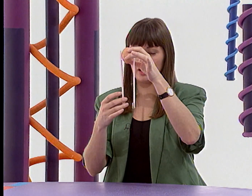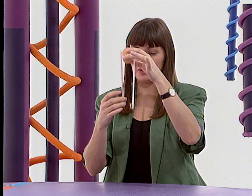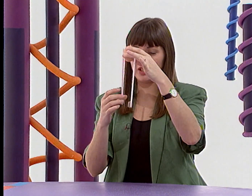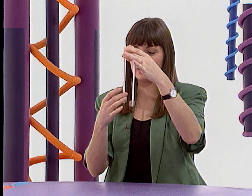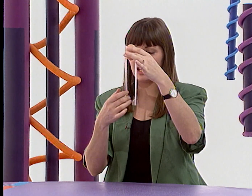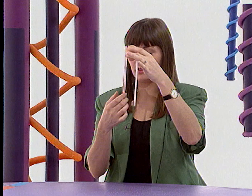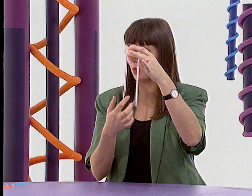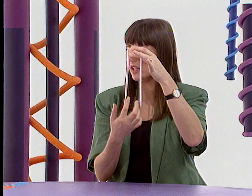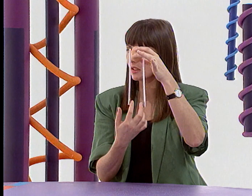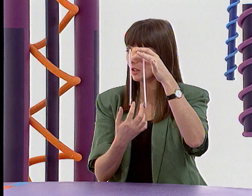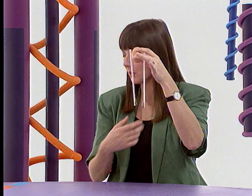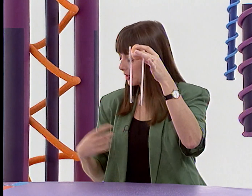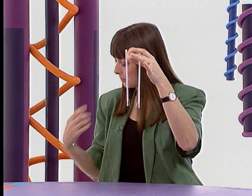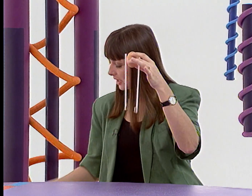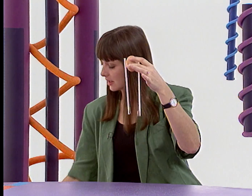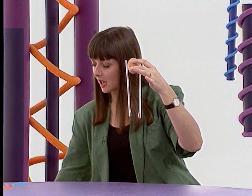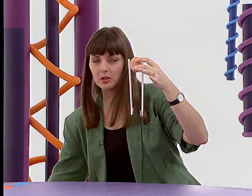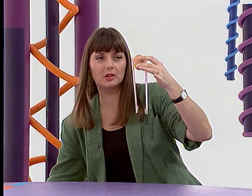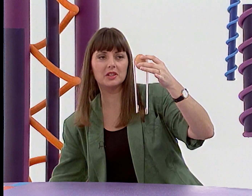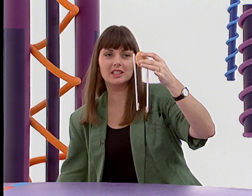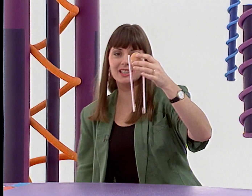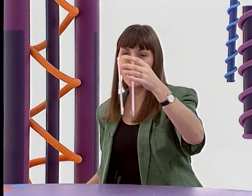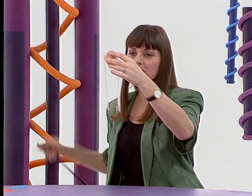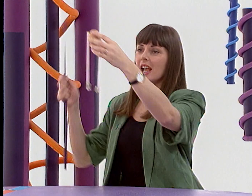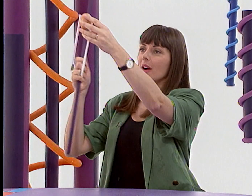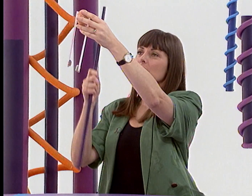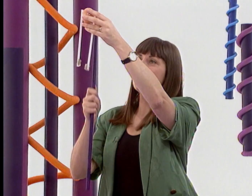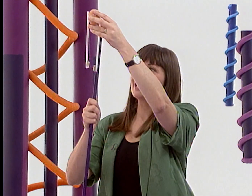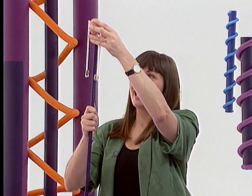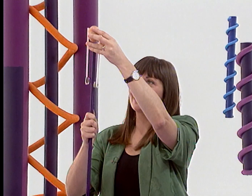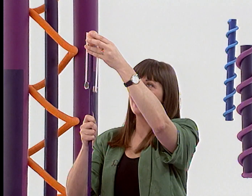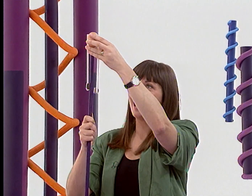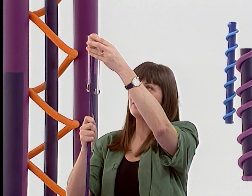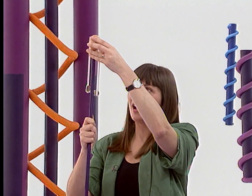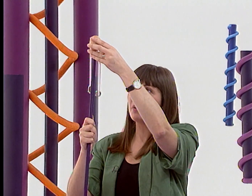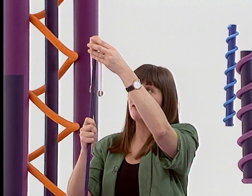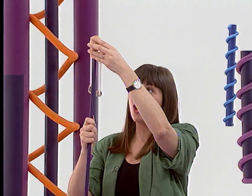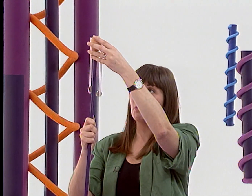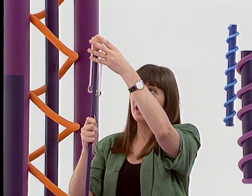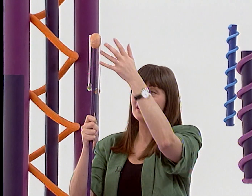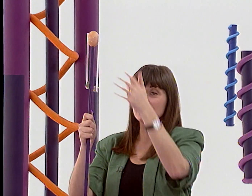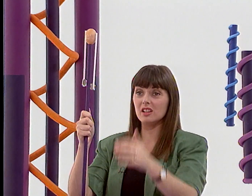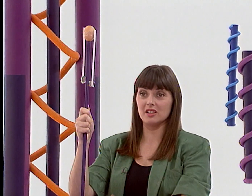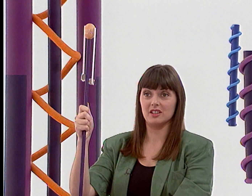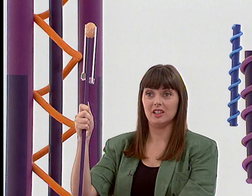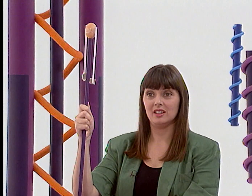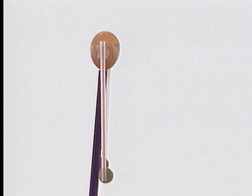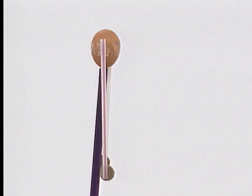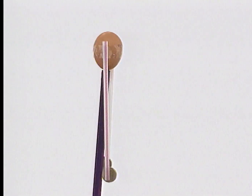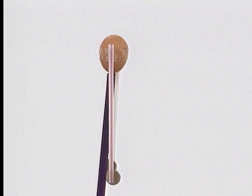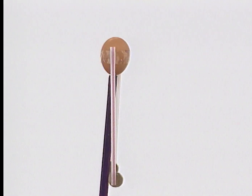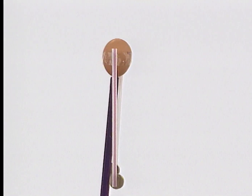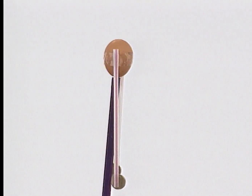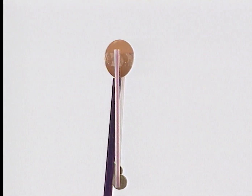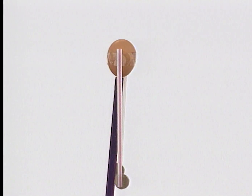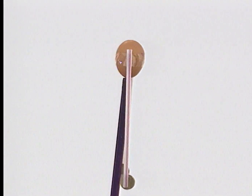little couple of things here. The weights at the bottom, bringing the centre of gravity down. And with this egg, I can in fact perform in a circus. That's very